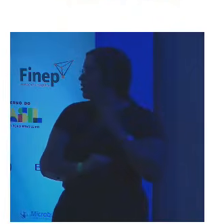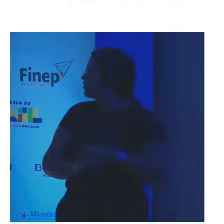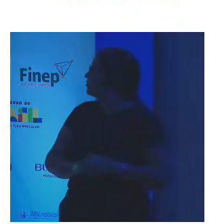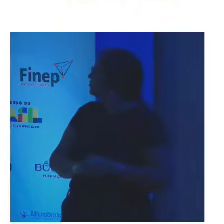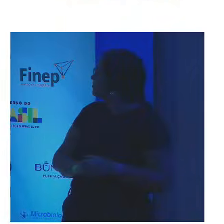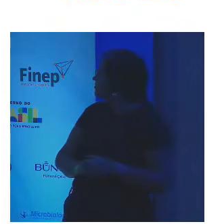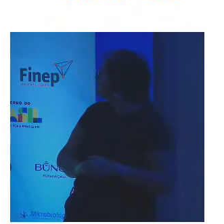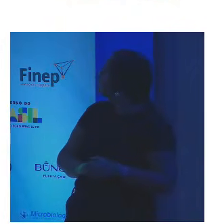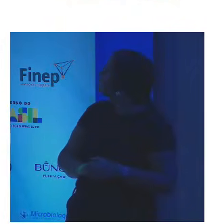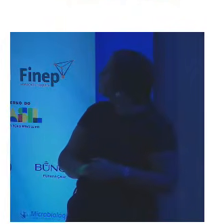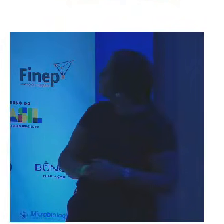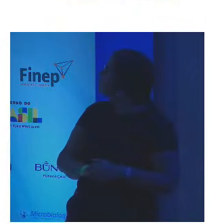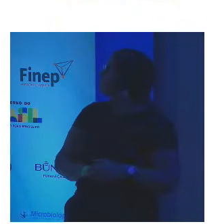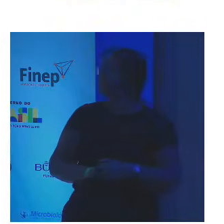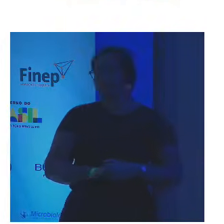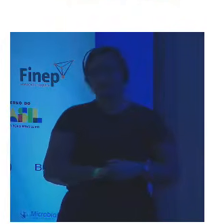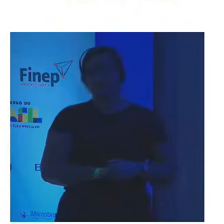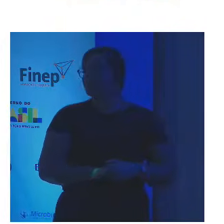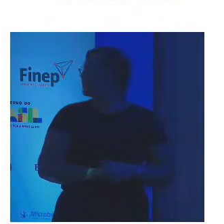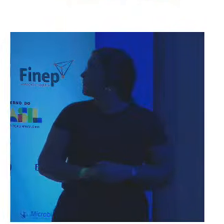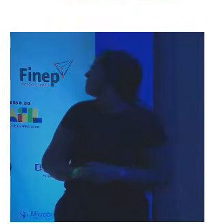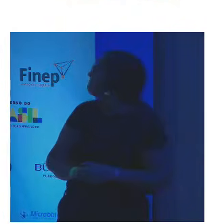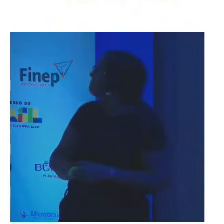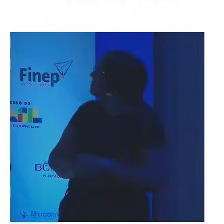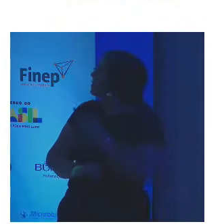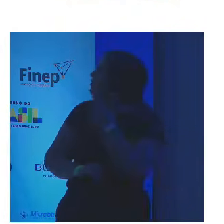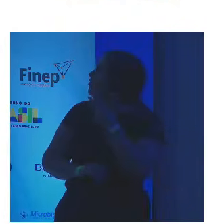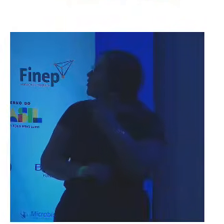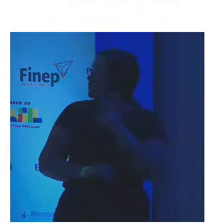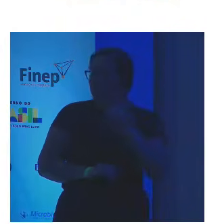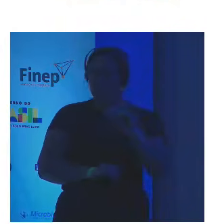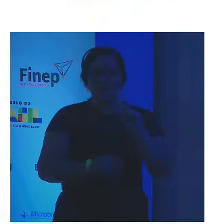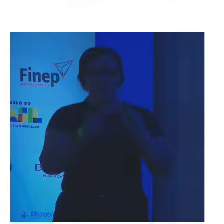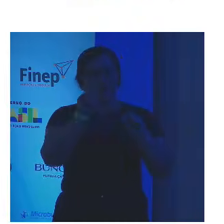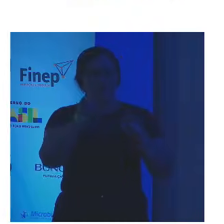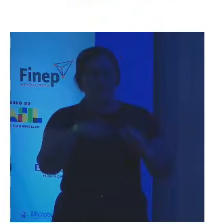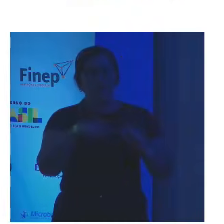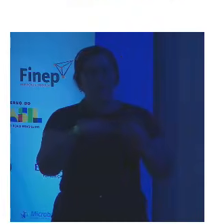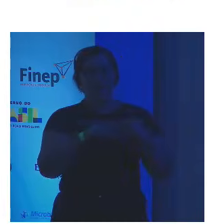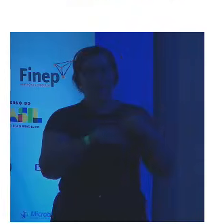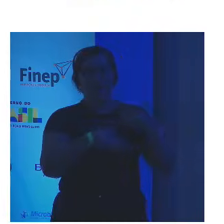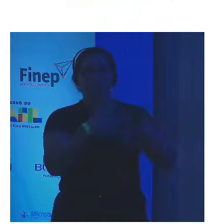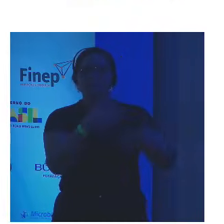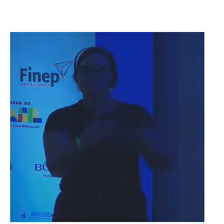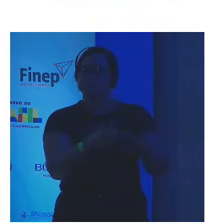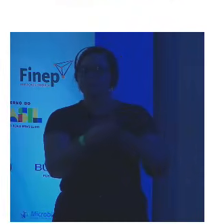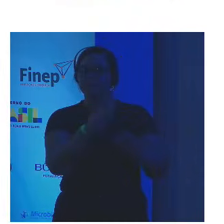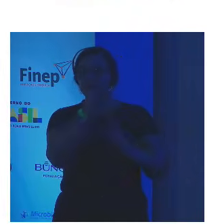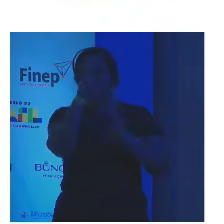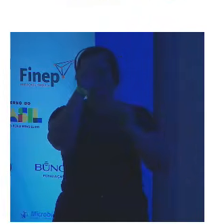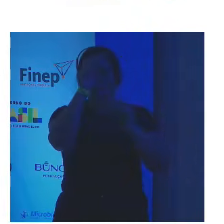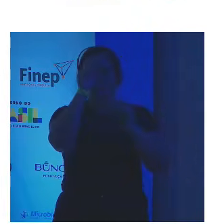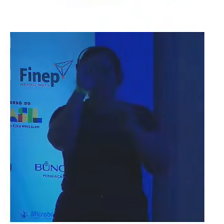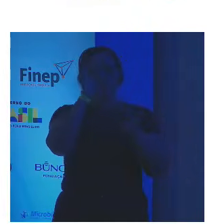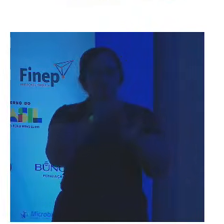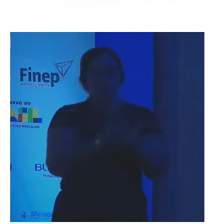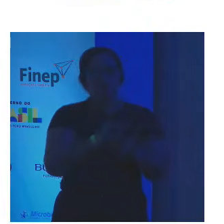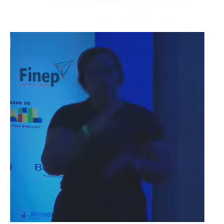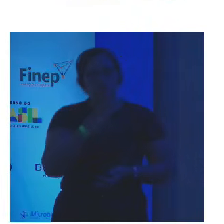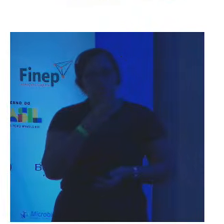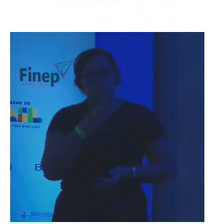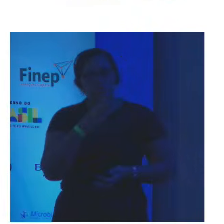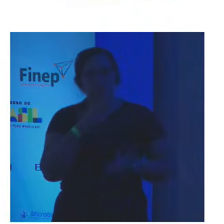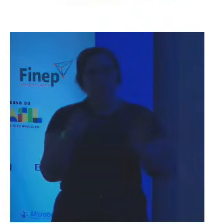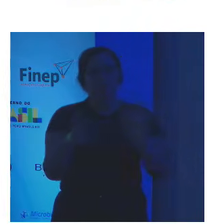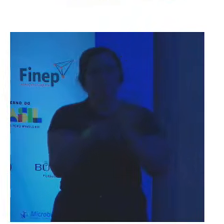the digital twin ocean is a tremendous step forward to consolidate our knowledge about our oceans. This is the